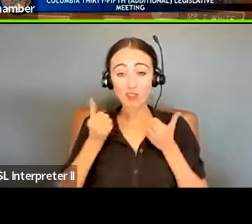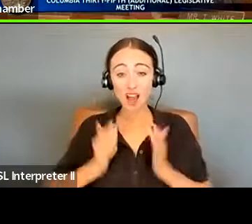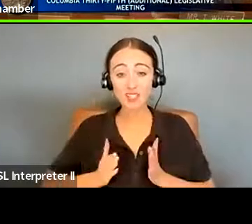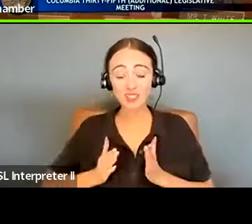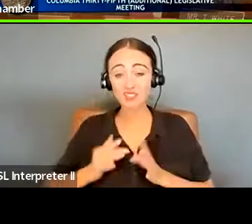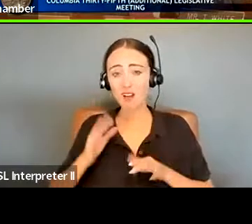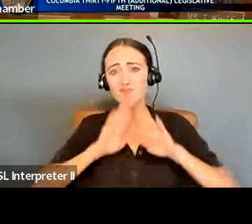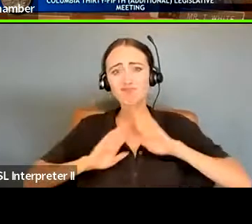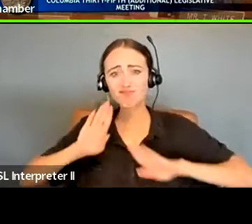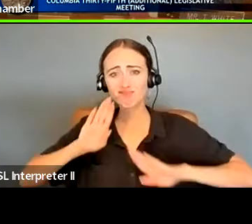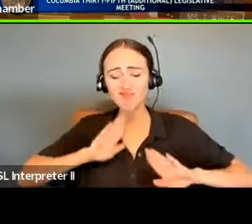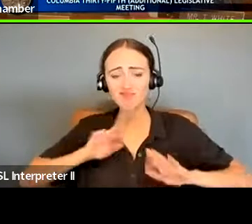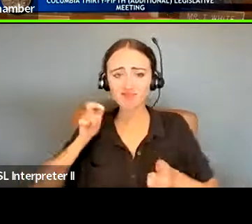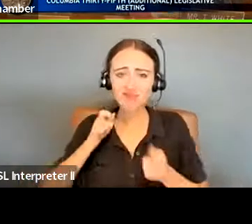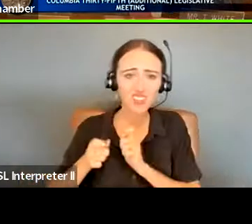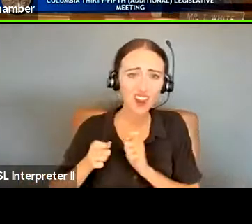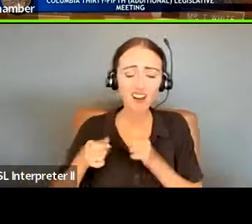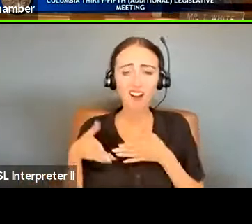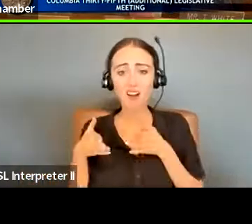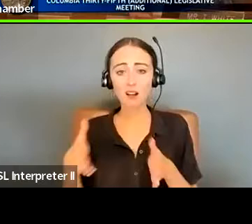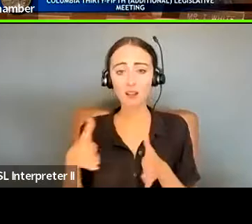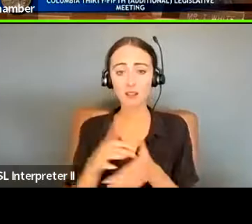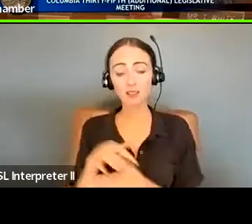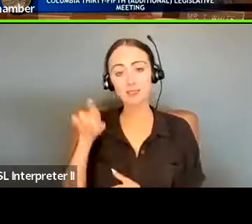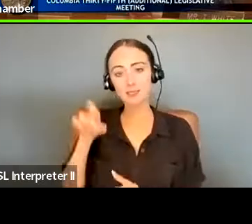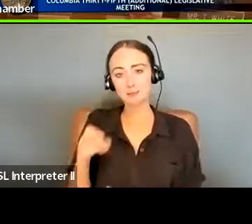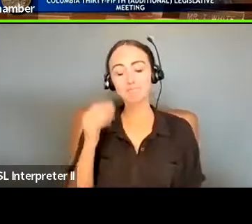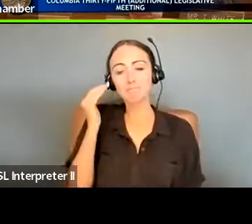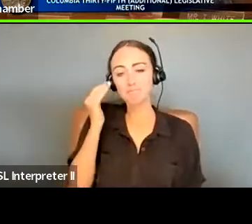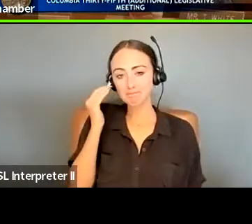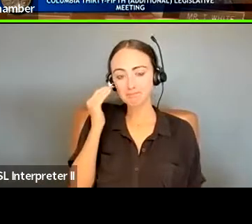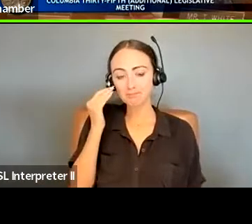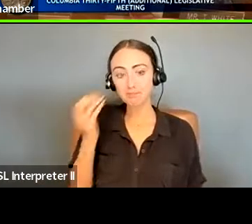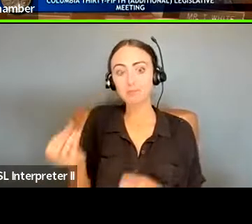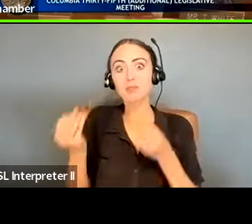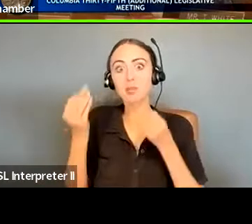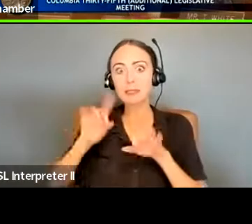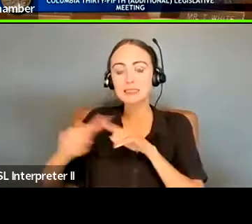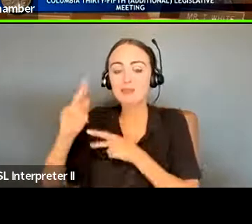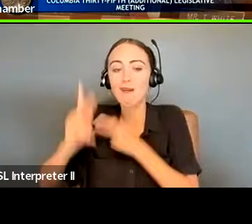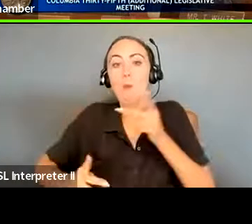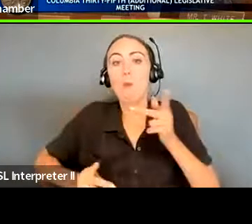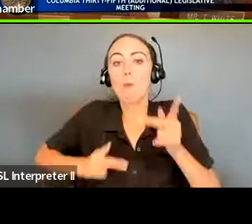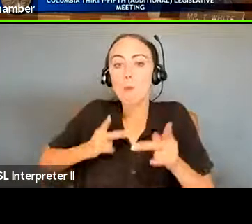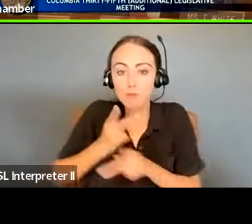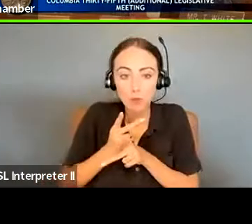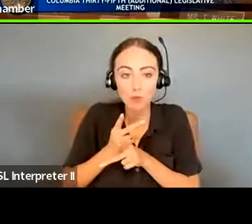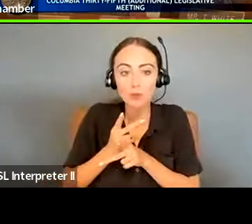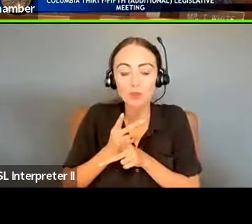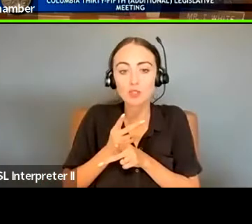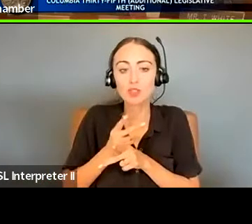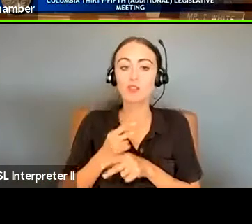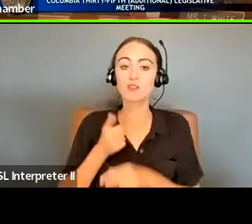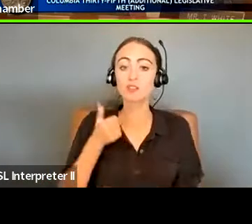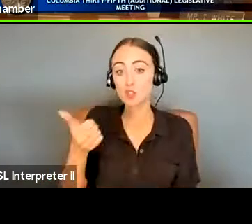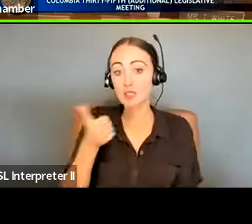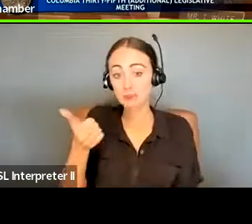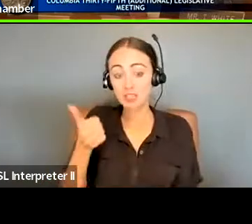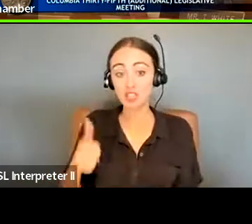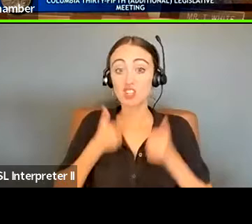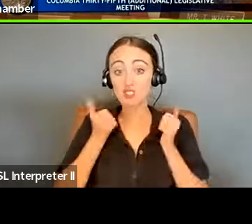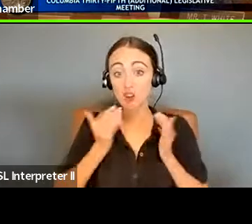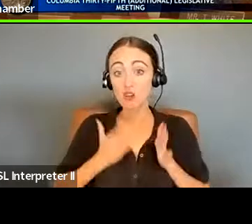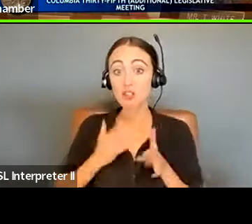by changes to our roadways, and we have to be mindful of the many modes of transportation that residents